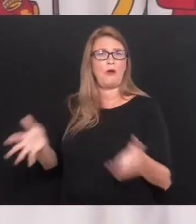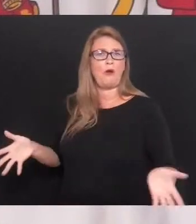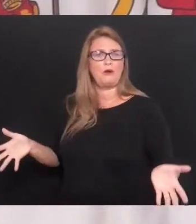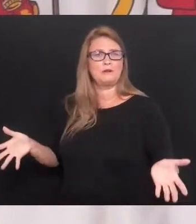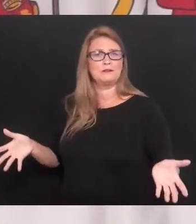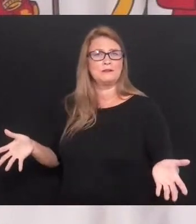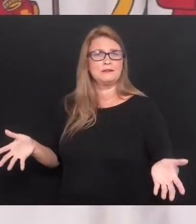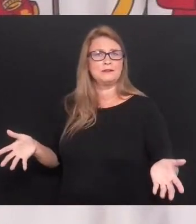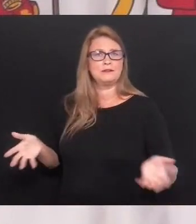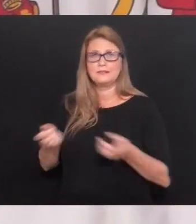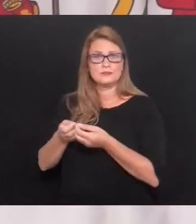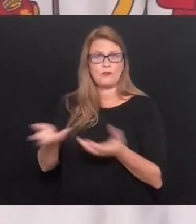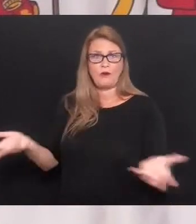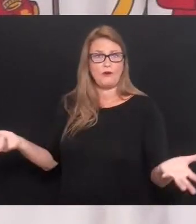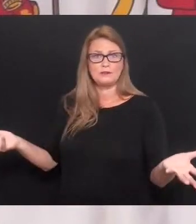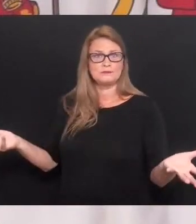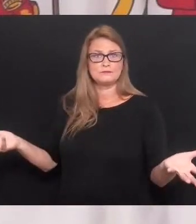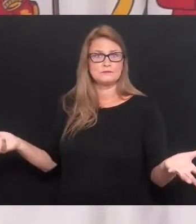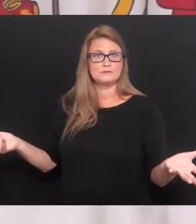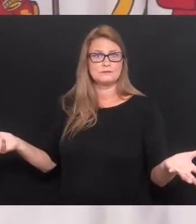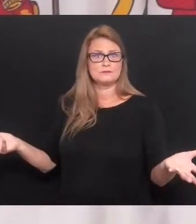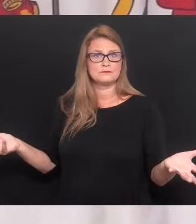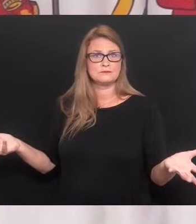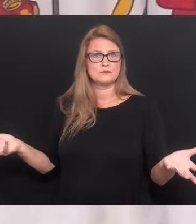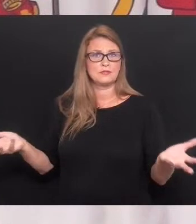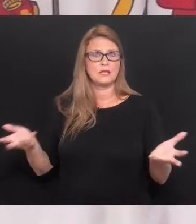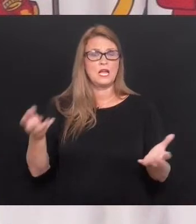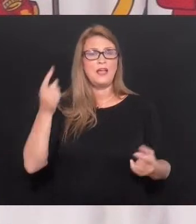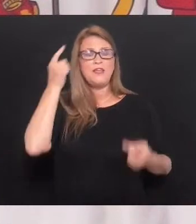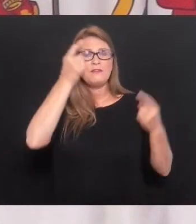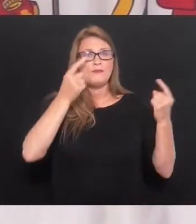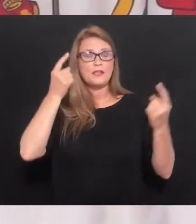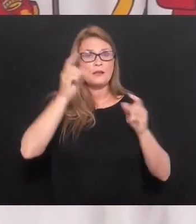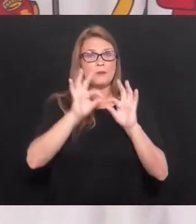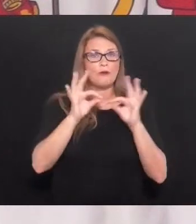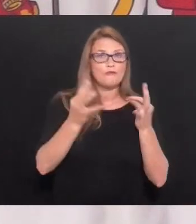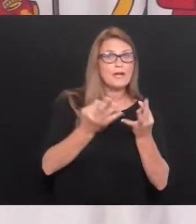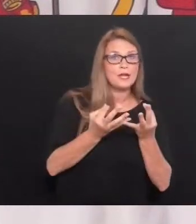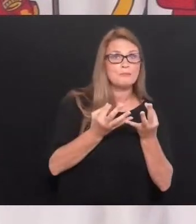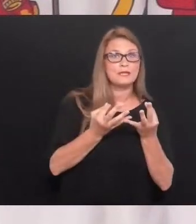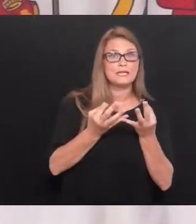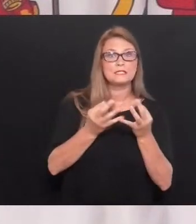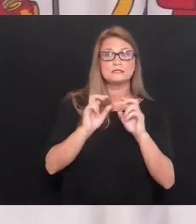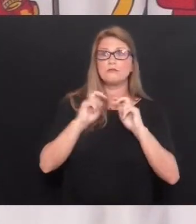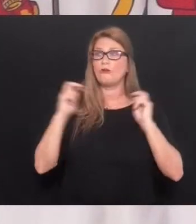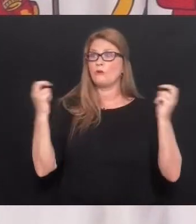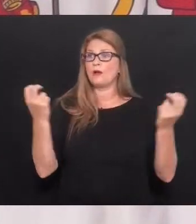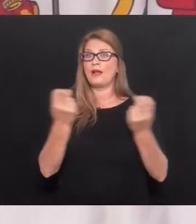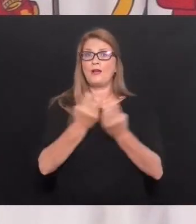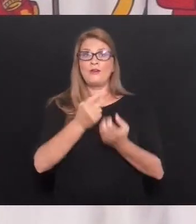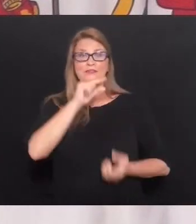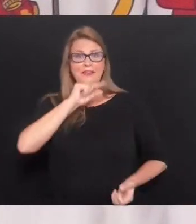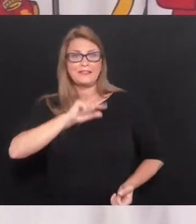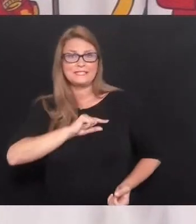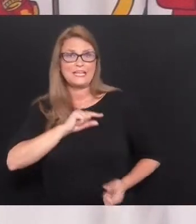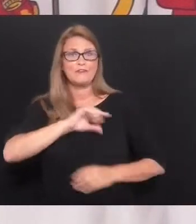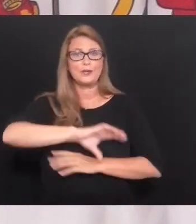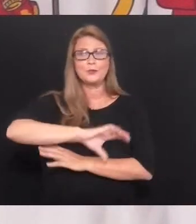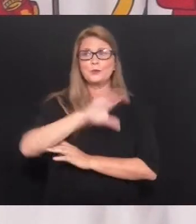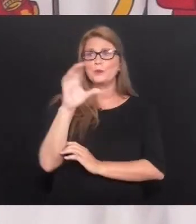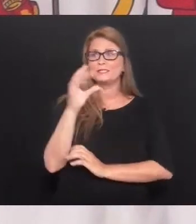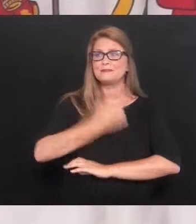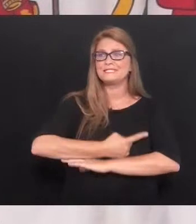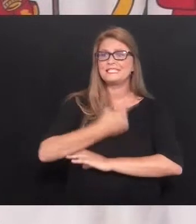gone. Think about these families sitting around Thanksgiving dinner, Christmas